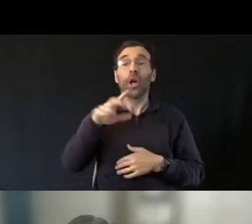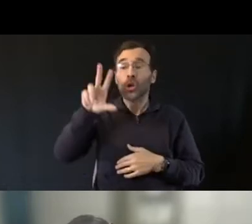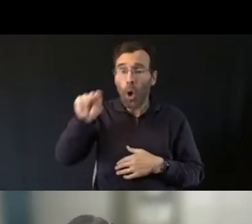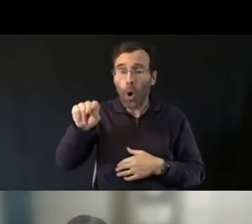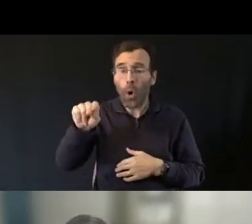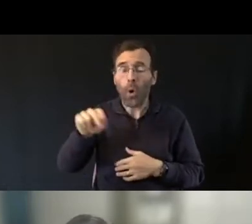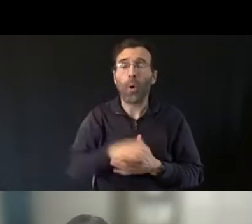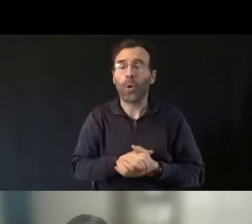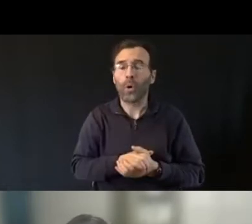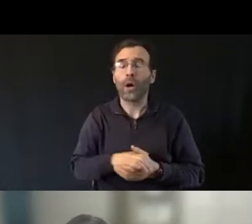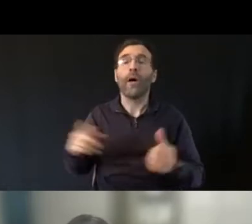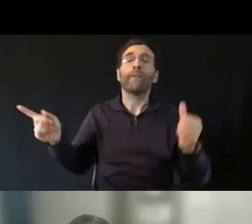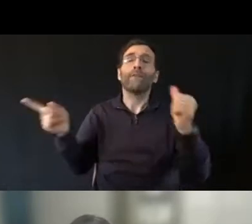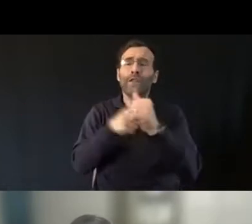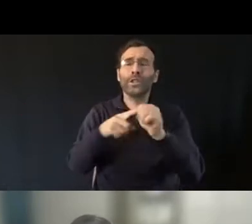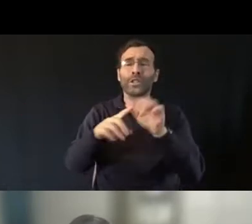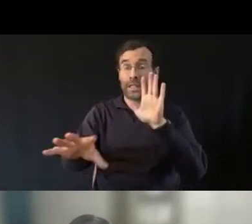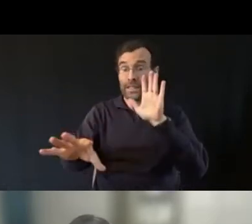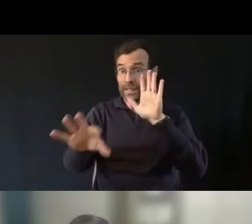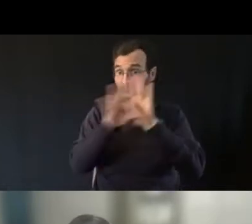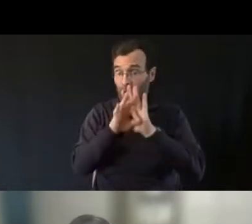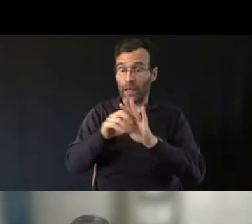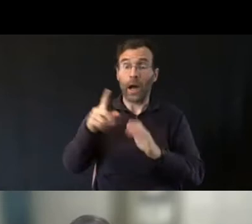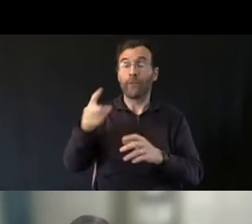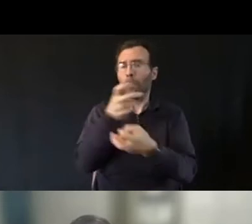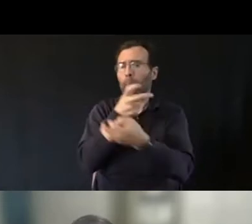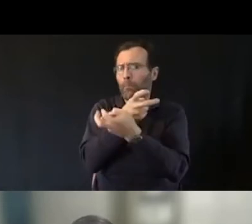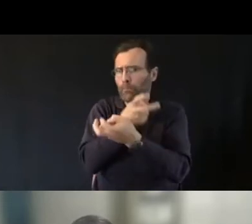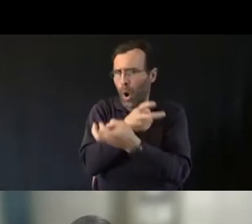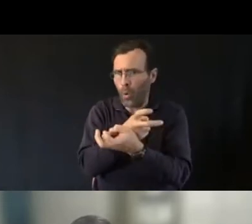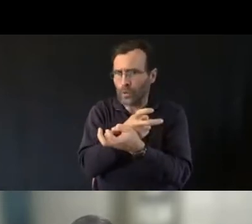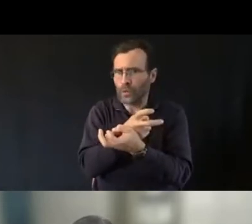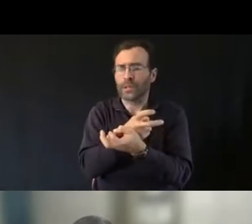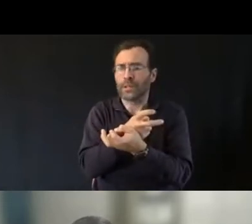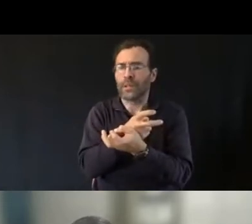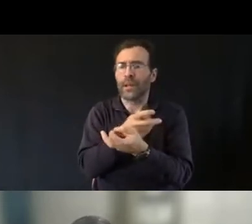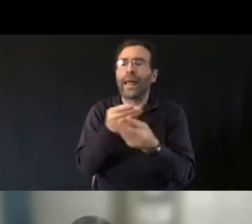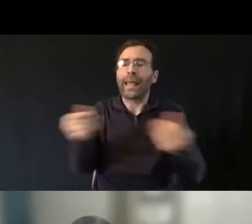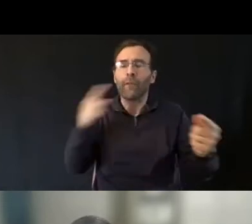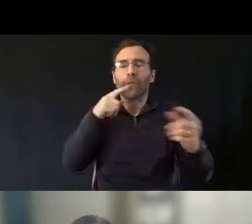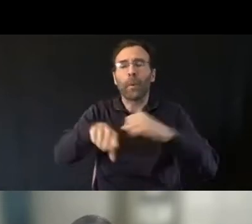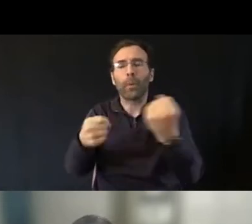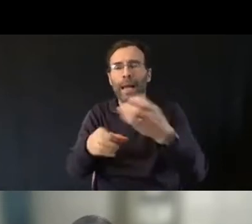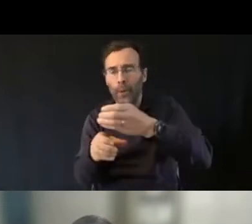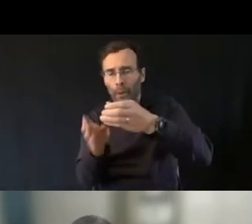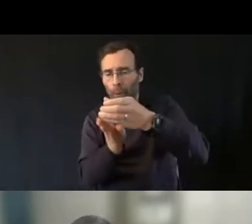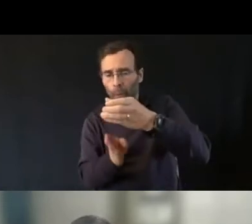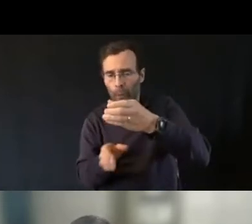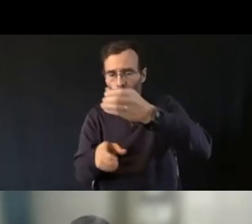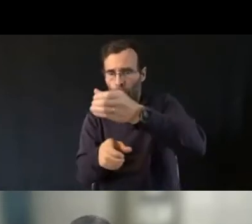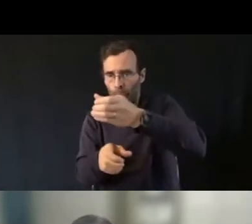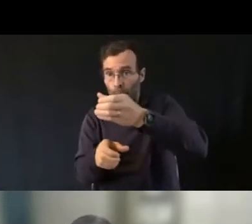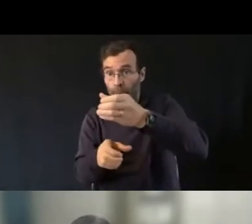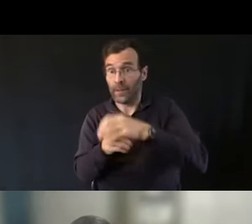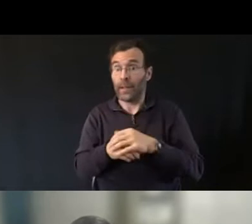first discovery of bones that had been healed from a breakage. What this meant was that